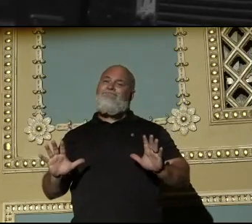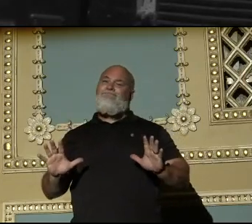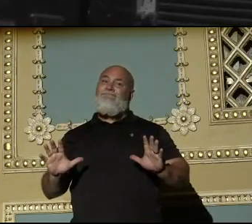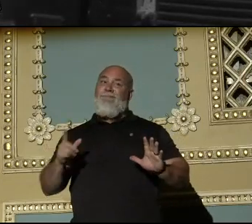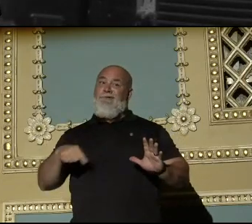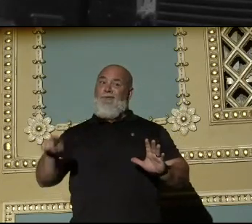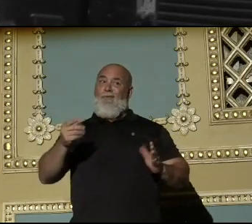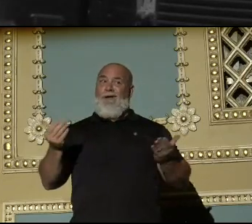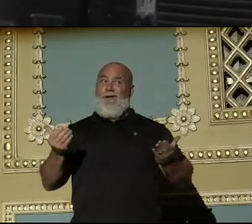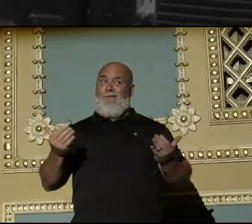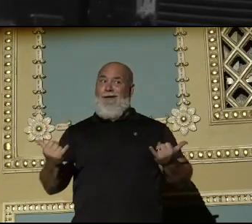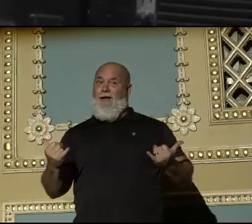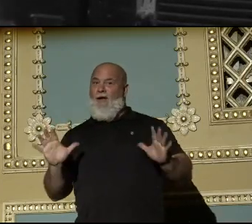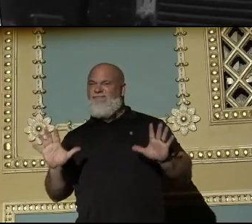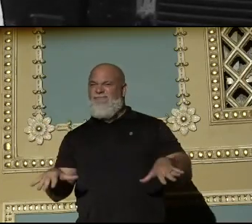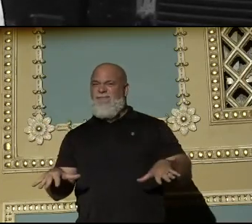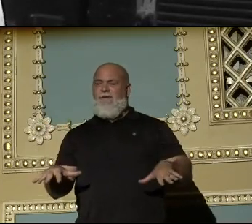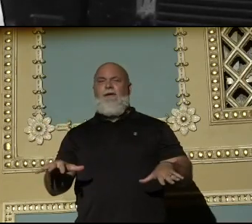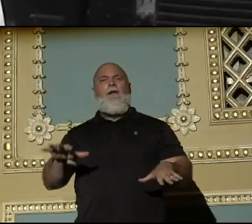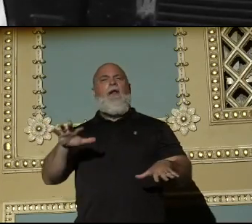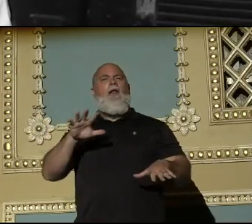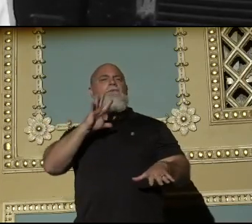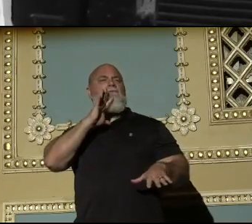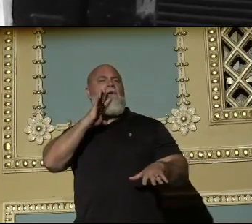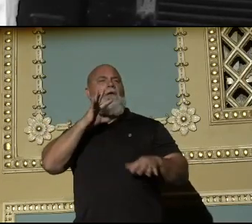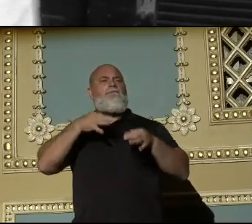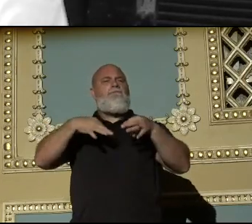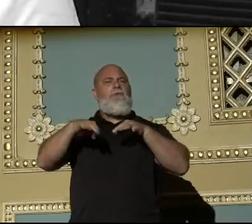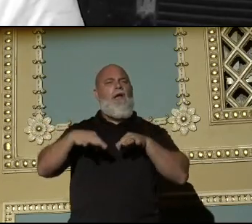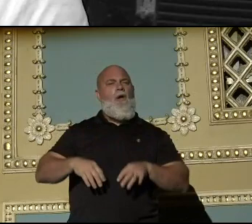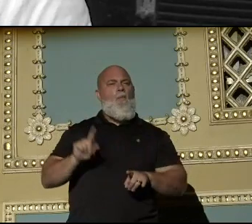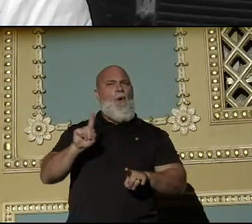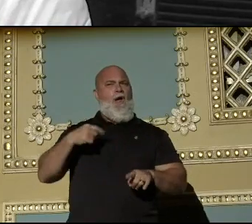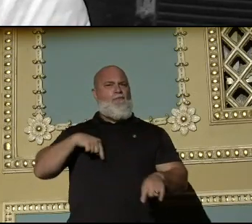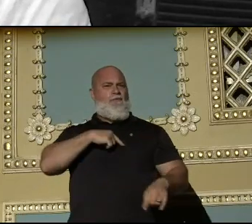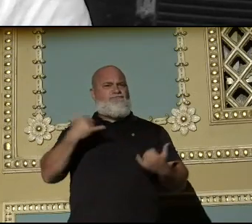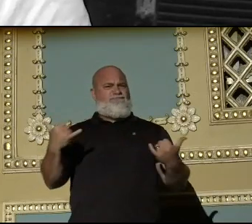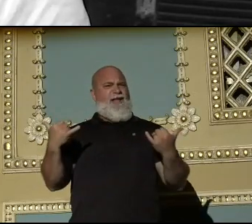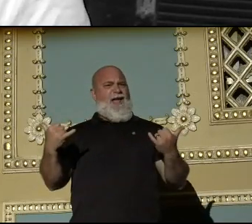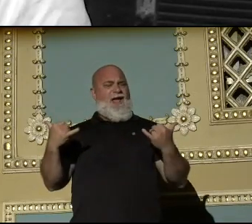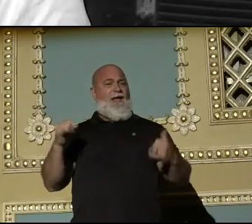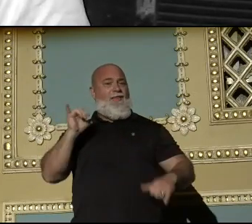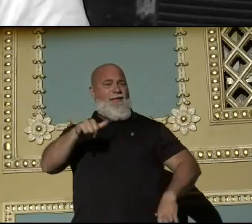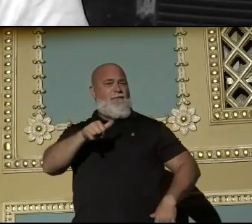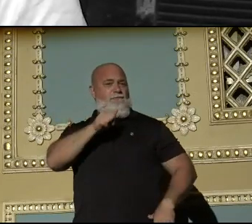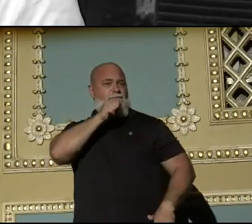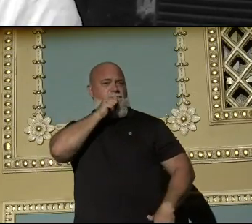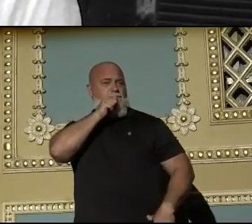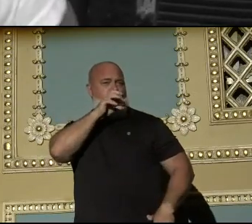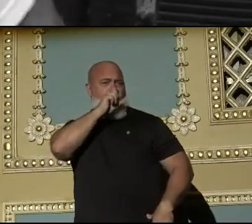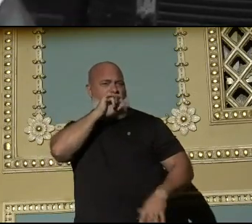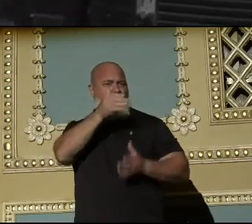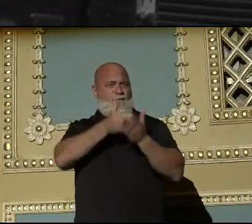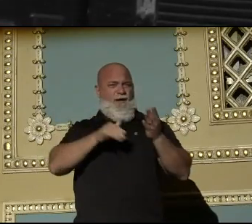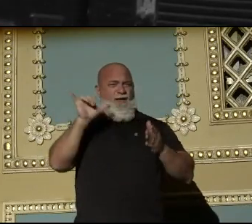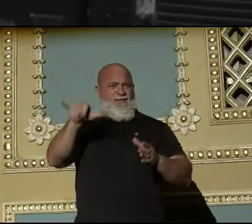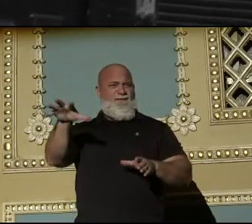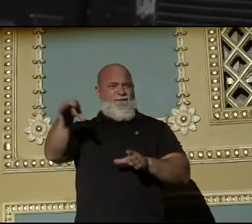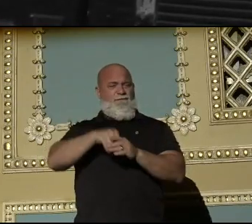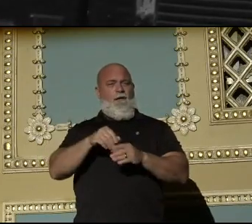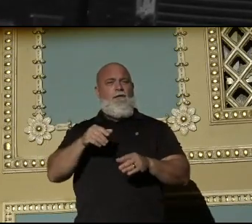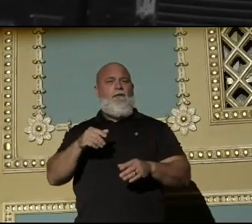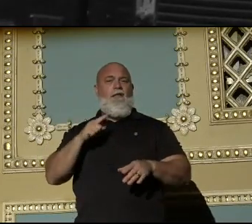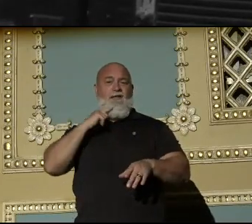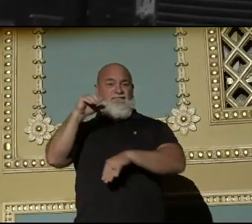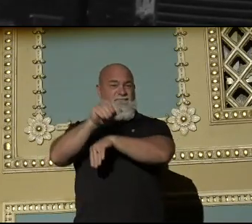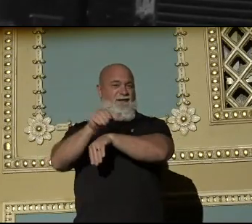here, let's talk about where we are. That's where the confidential part comes in. Throughout the evening, we will